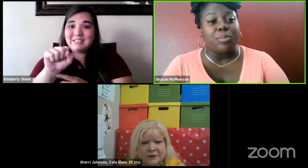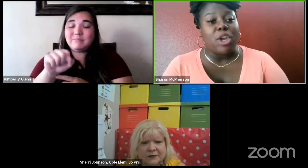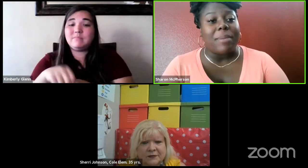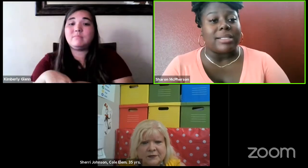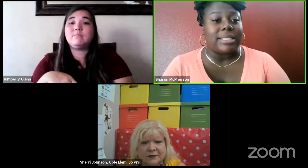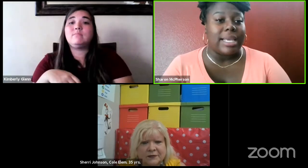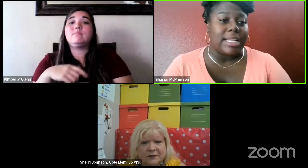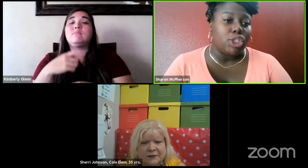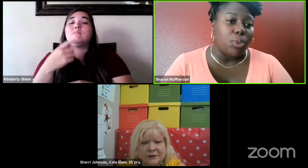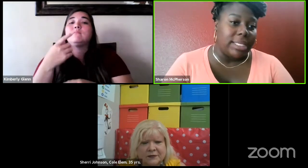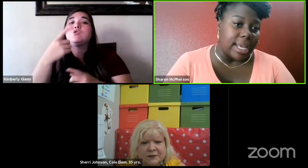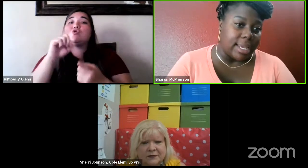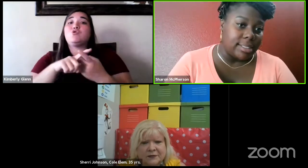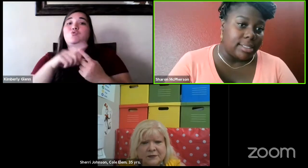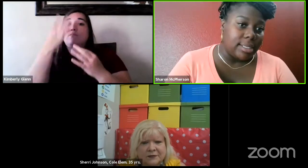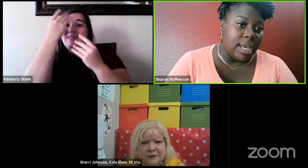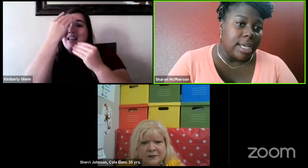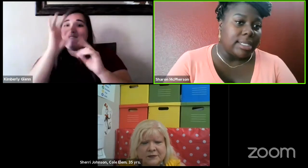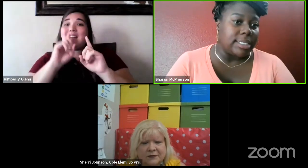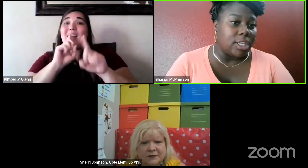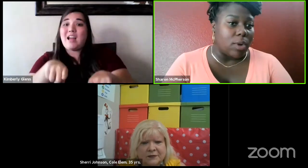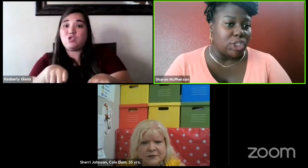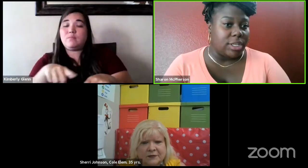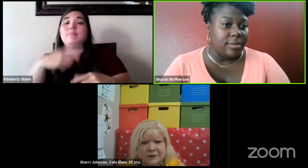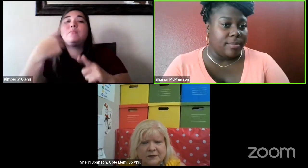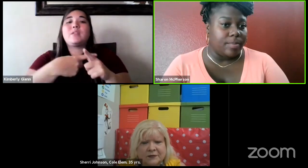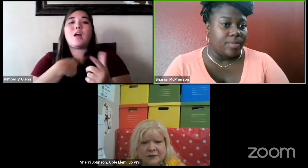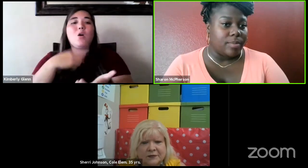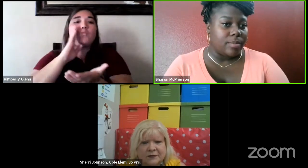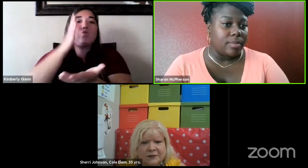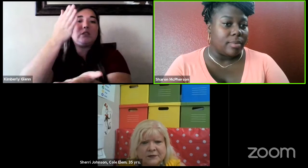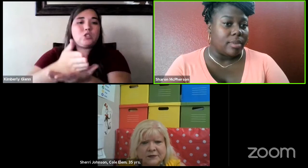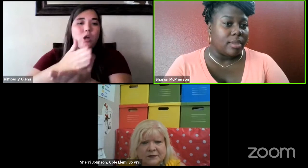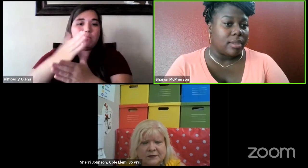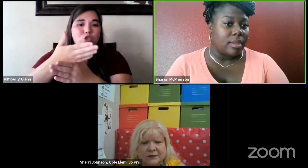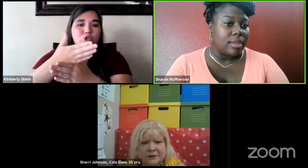And give each player about 10 to 20 seconds to see the question.